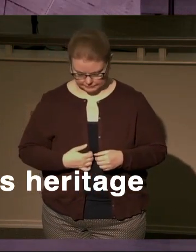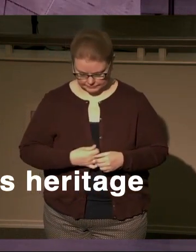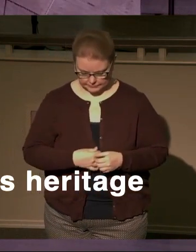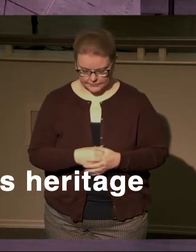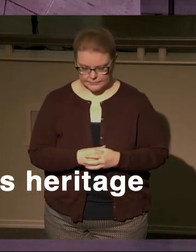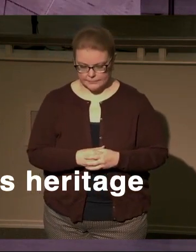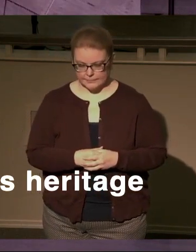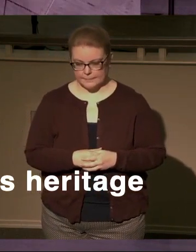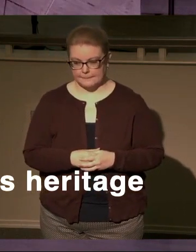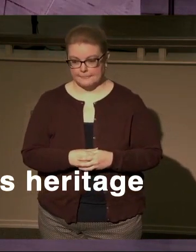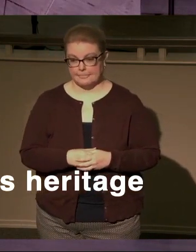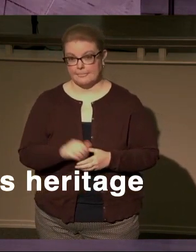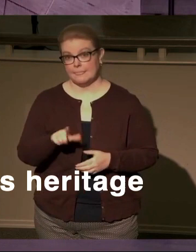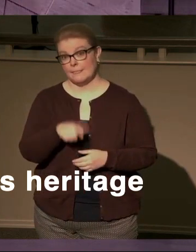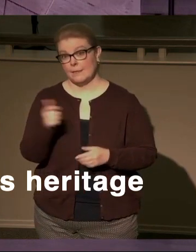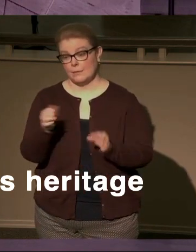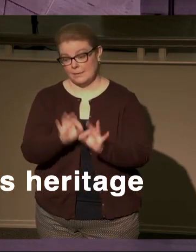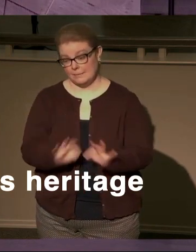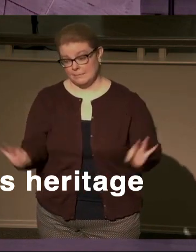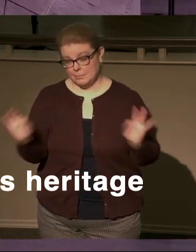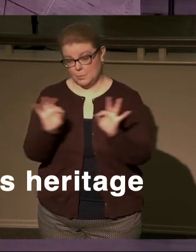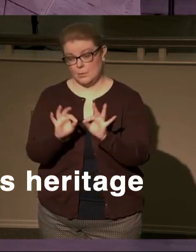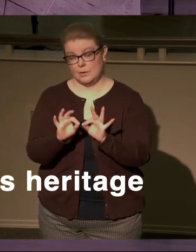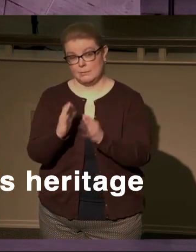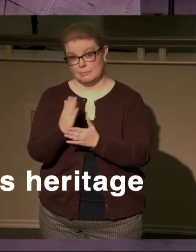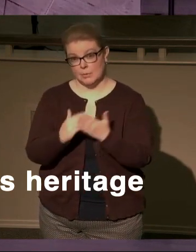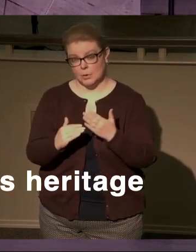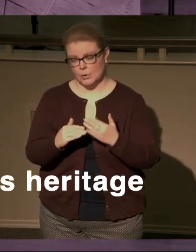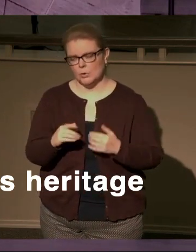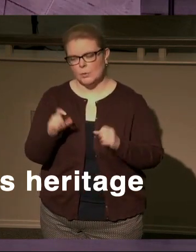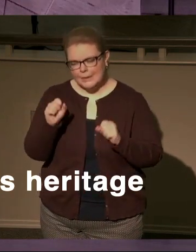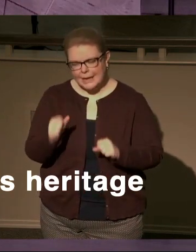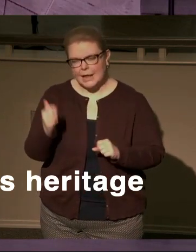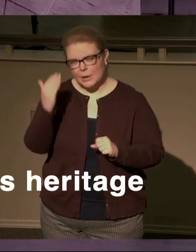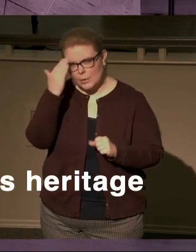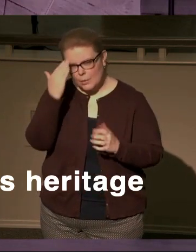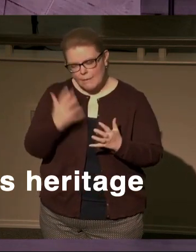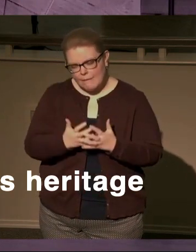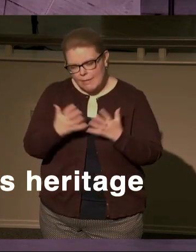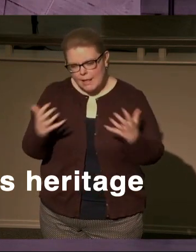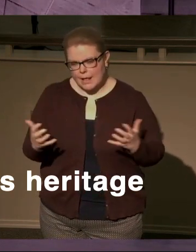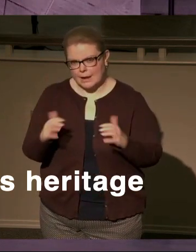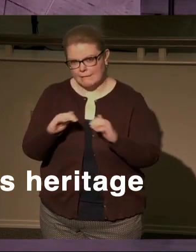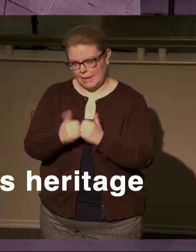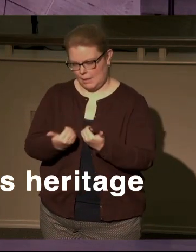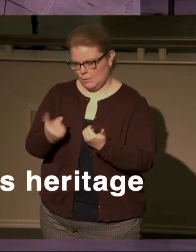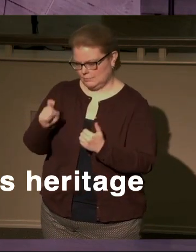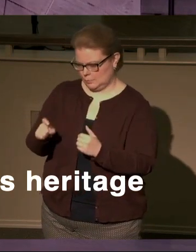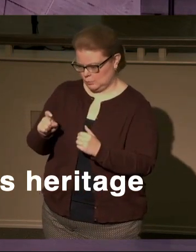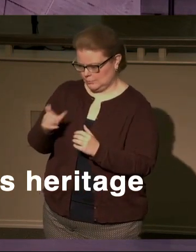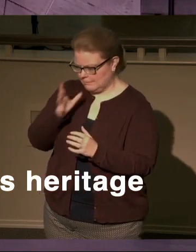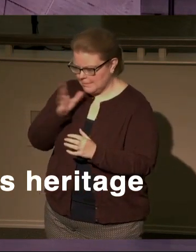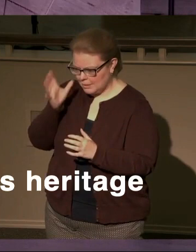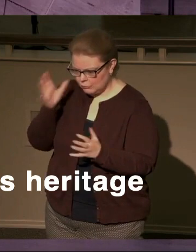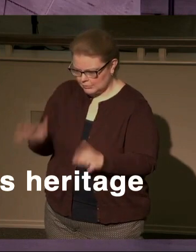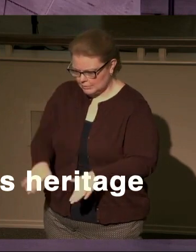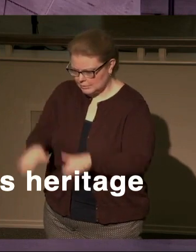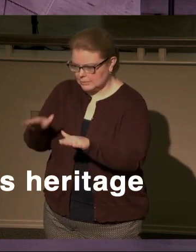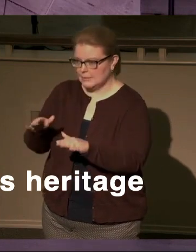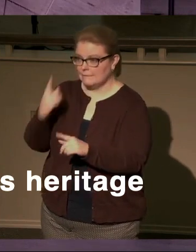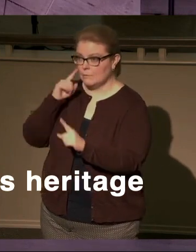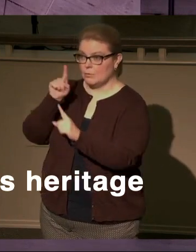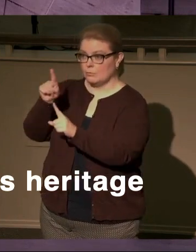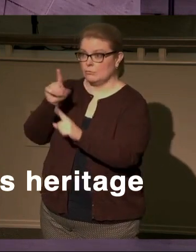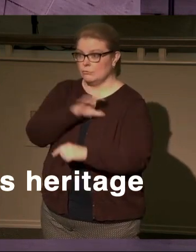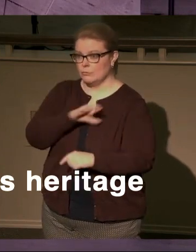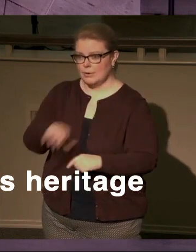And here's the other important feature. You can know a lot about how you're supposed to parent your kids toward Christ just through